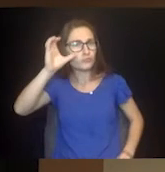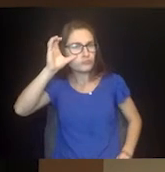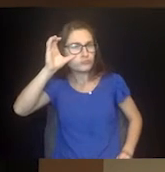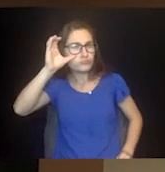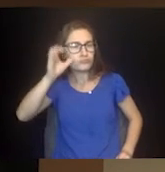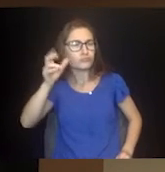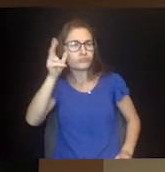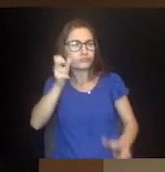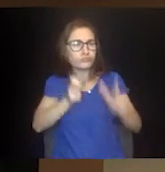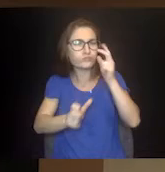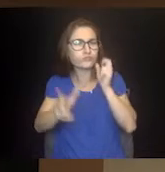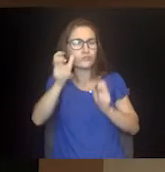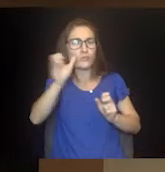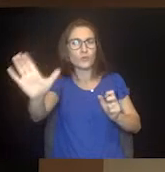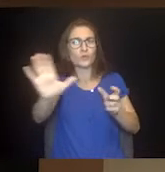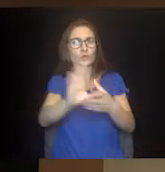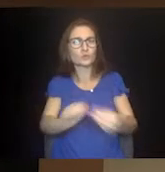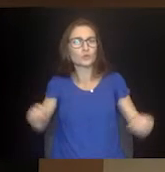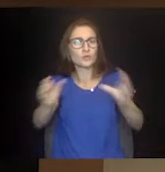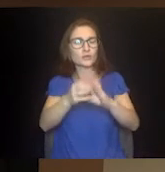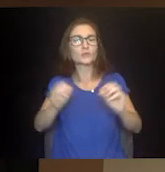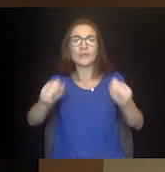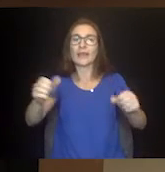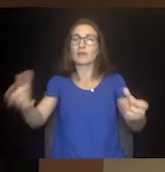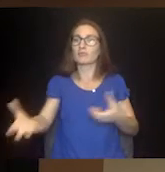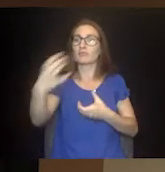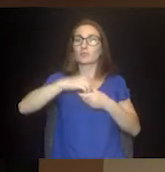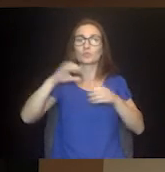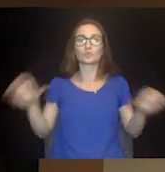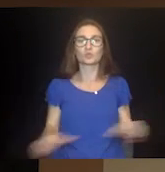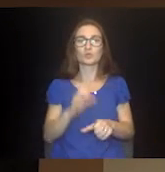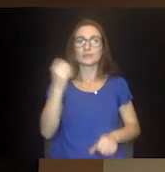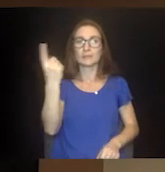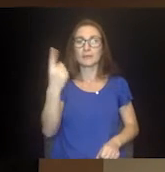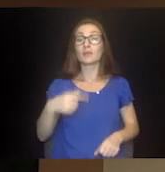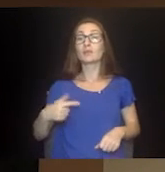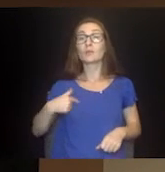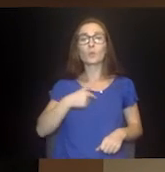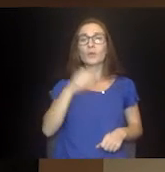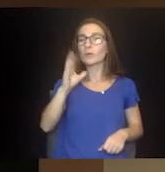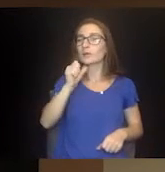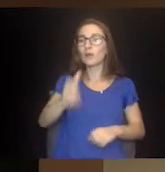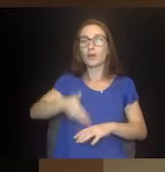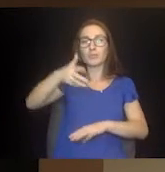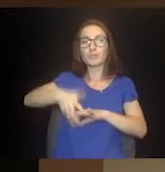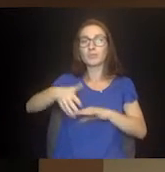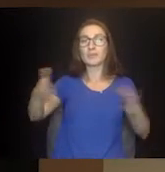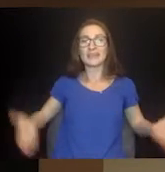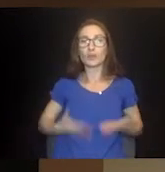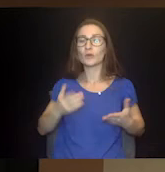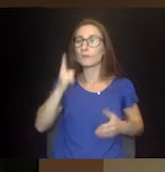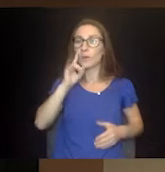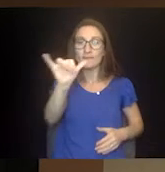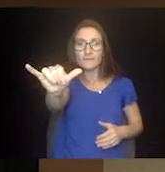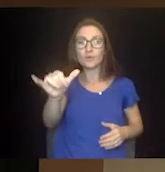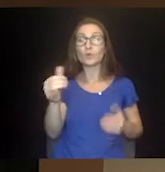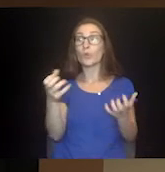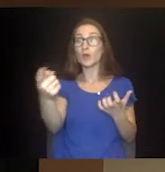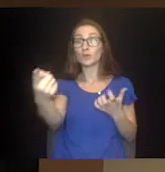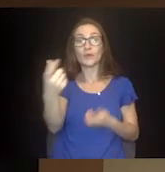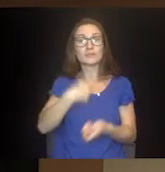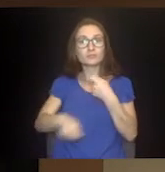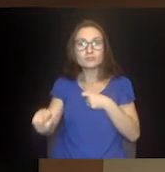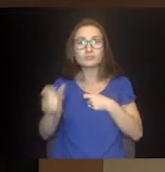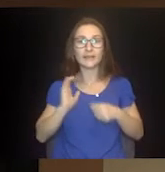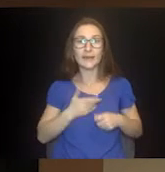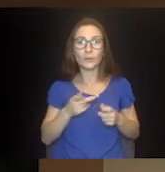difference too. Hence why we want you guys to join us, because I'm not going to be on the council forever. Derek's not going to be forever. We want you to take our spots. We